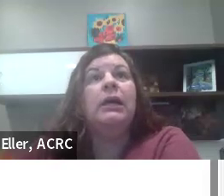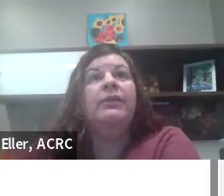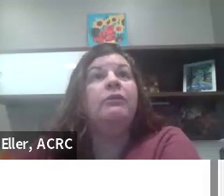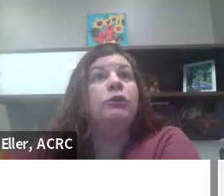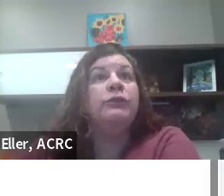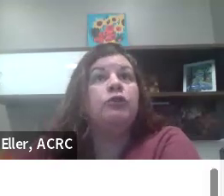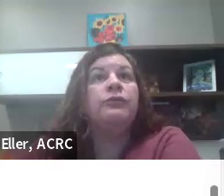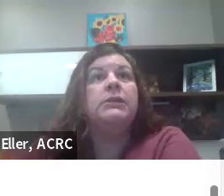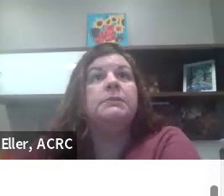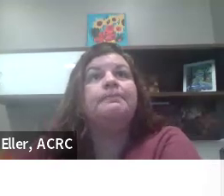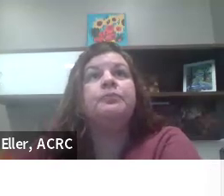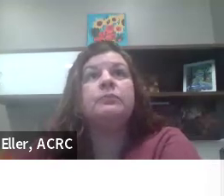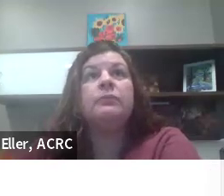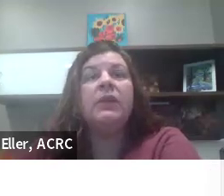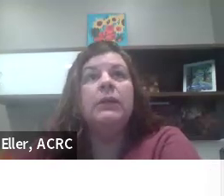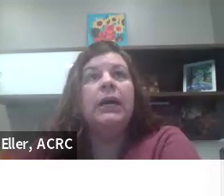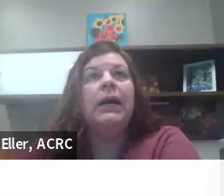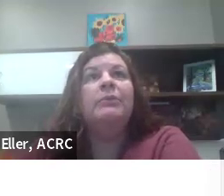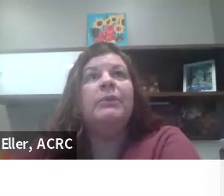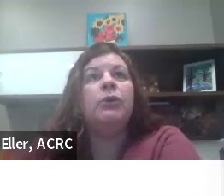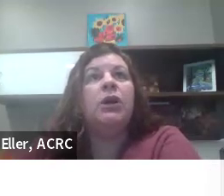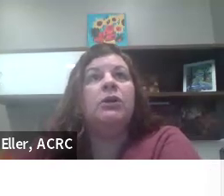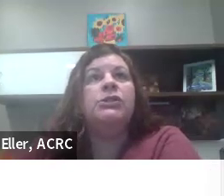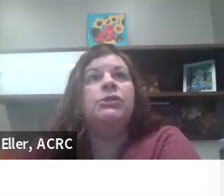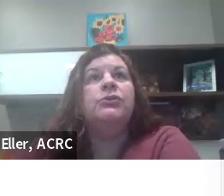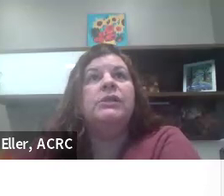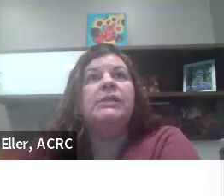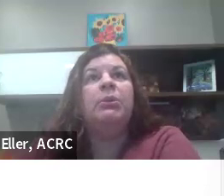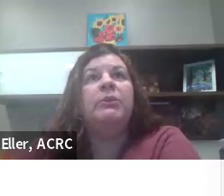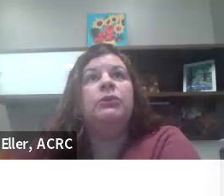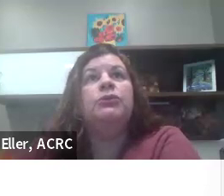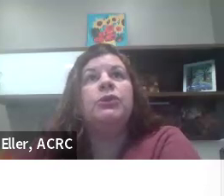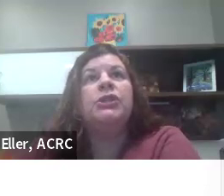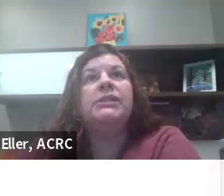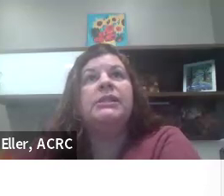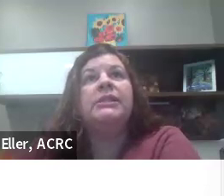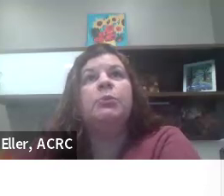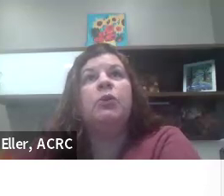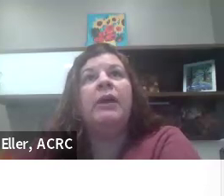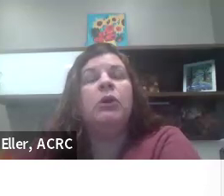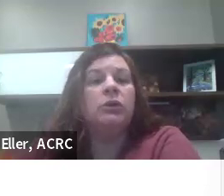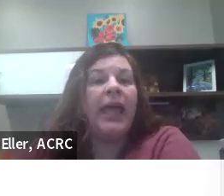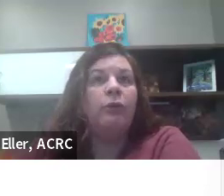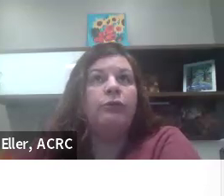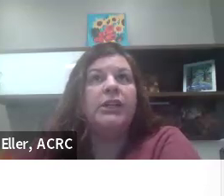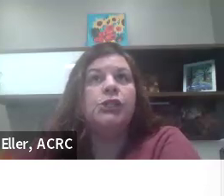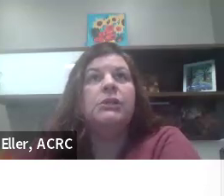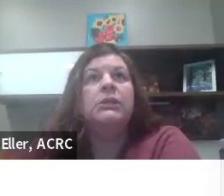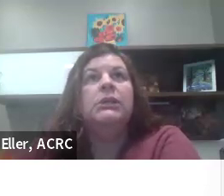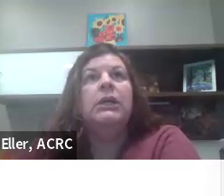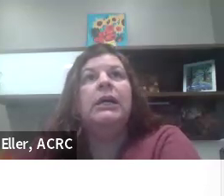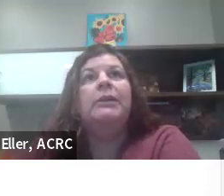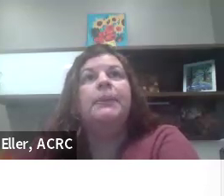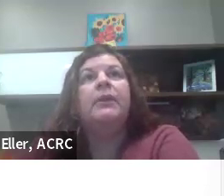affect those federal funds. In regards to supplemental nutrition assistance program called